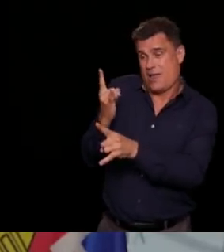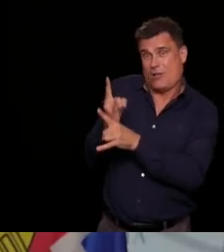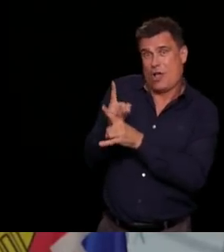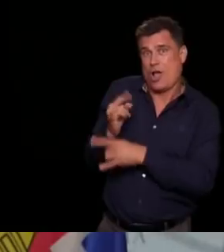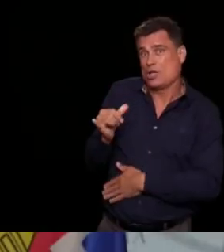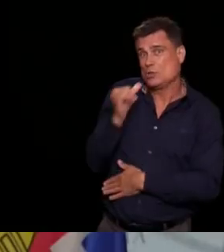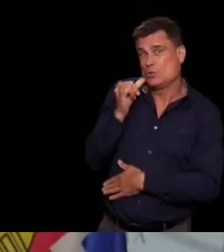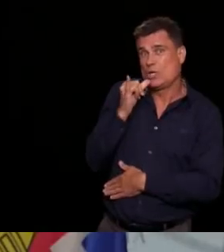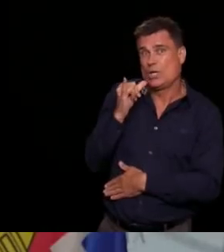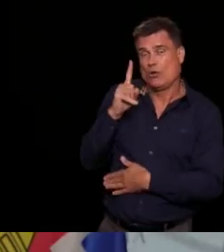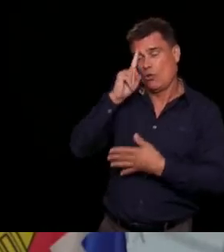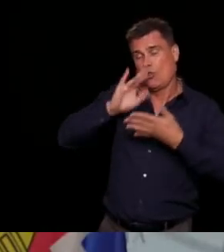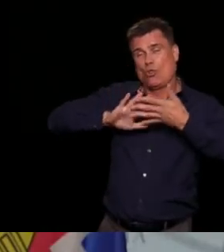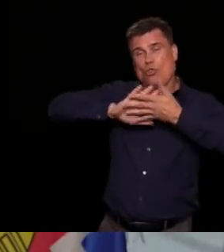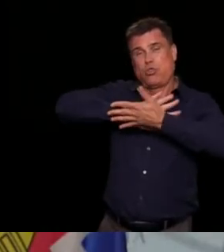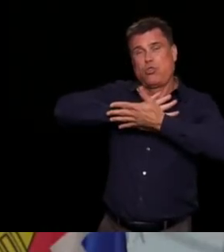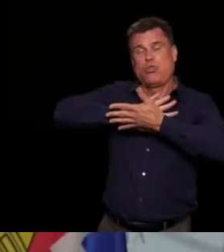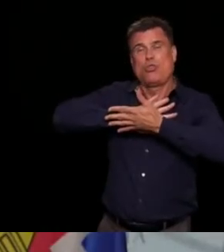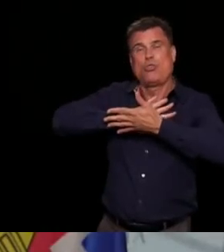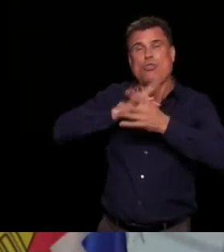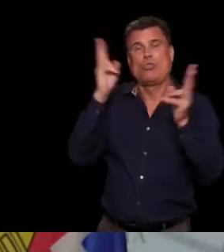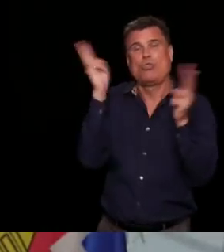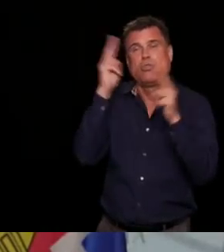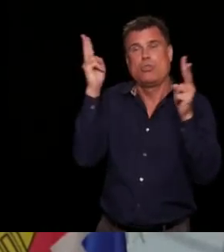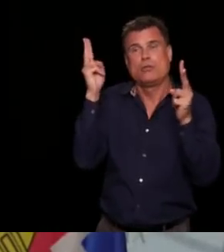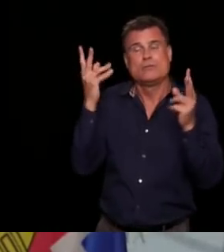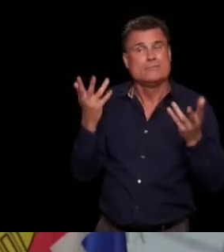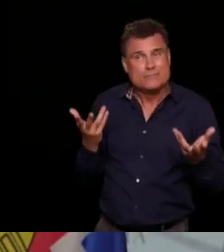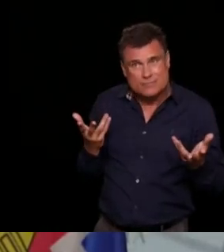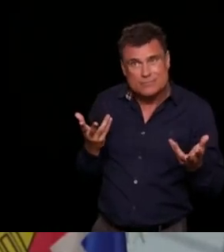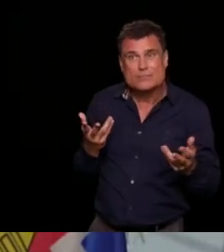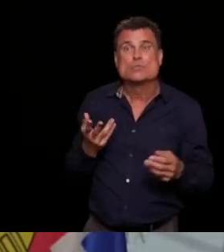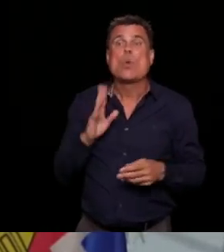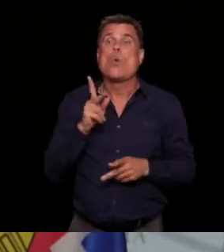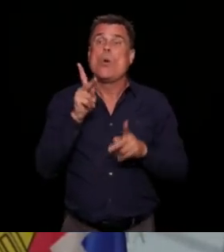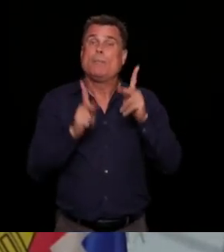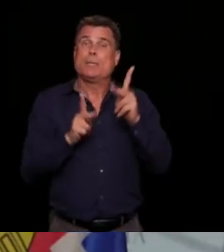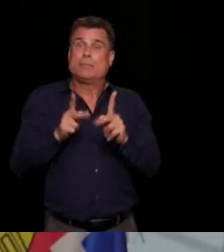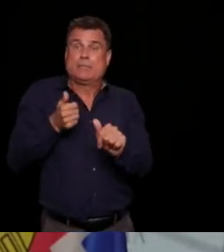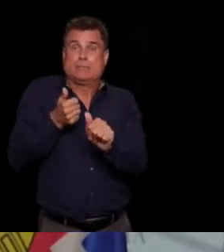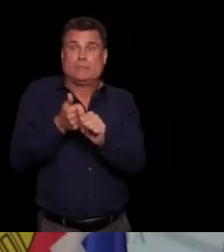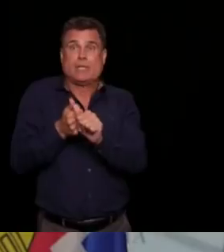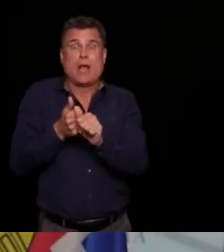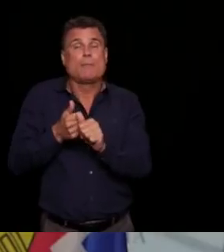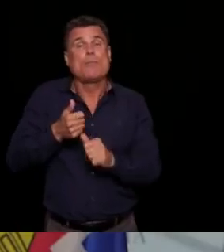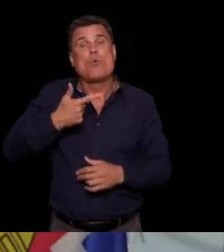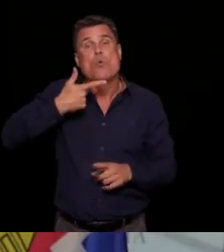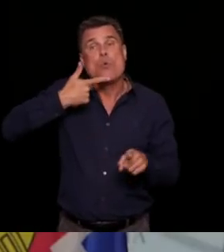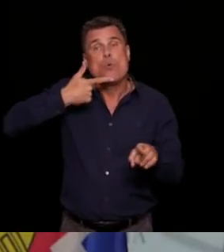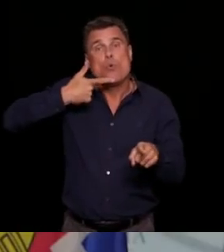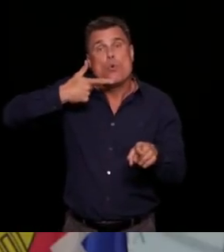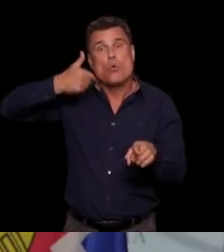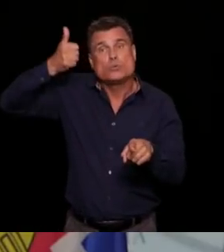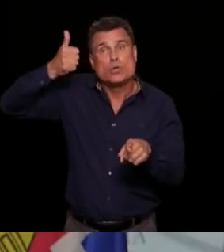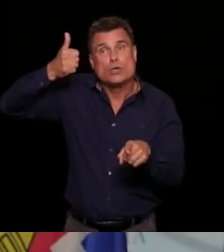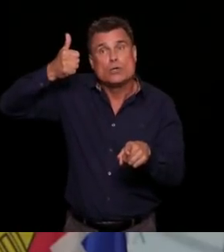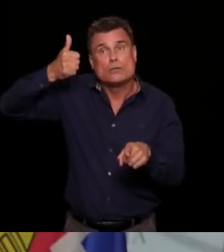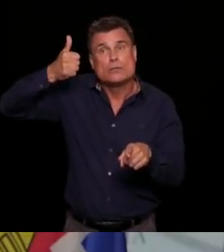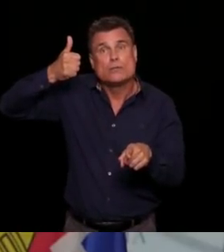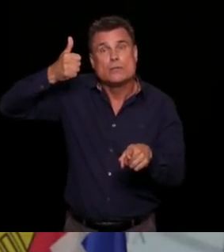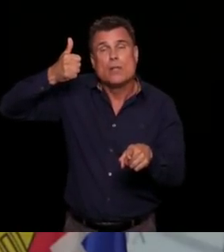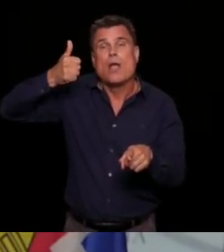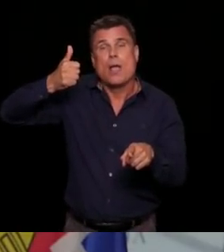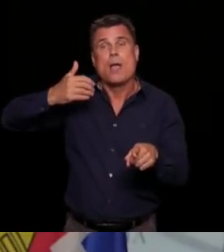We also know that people get older, their risk of severe disease increases. So